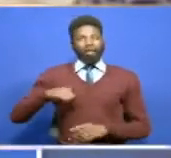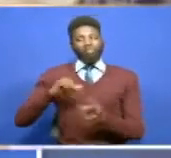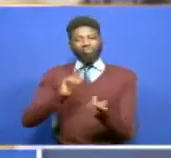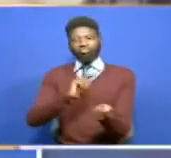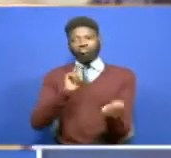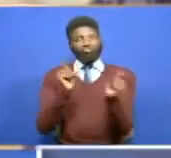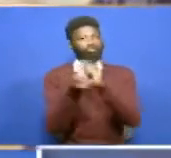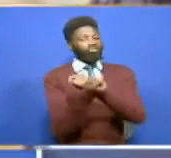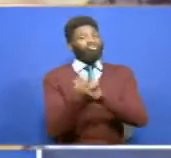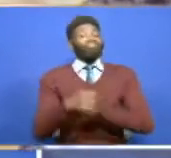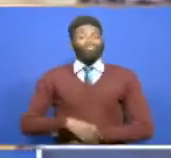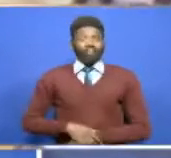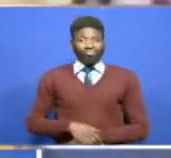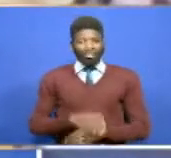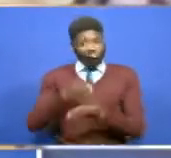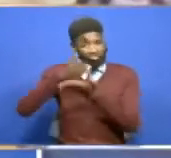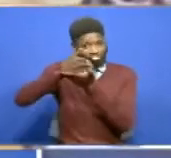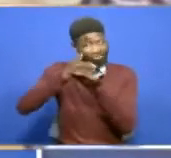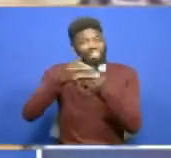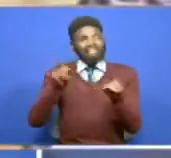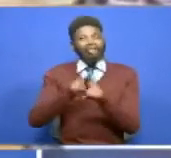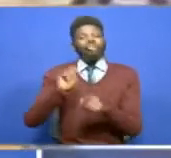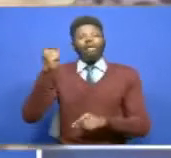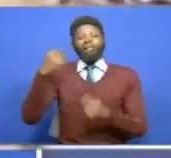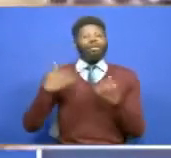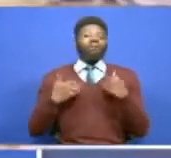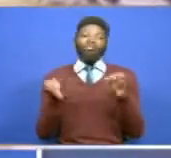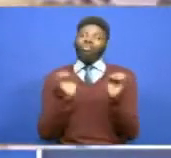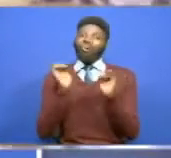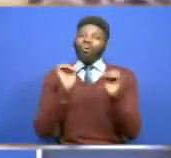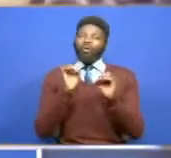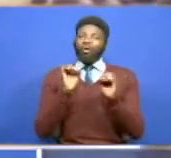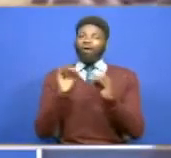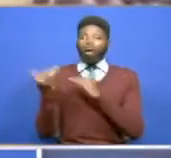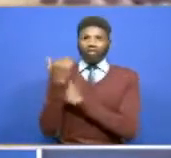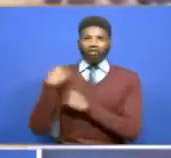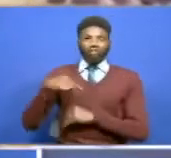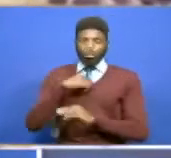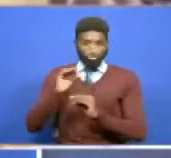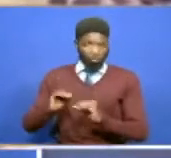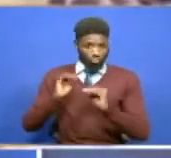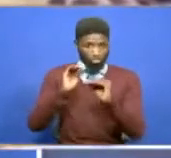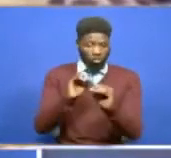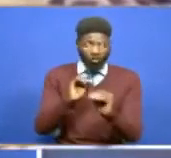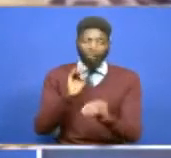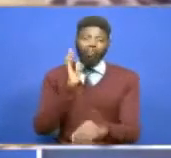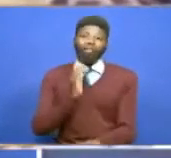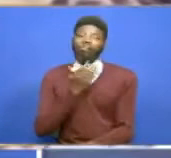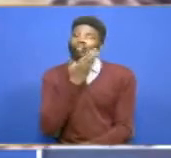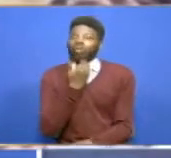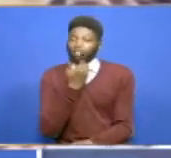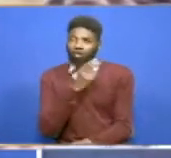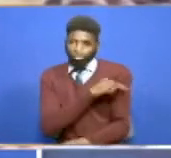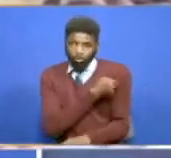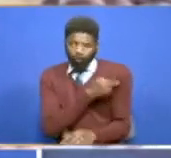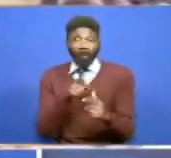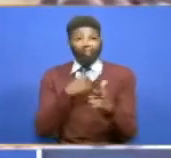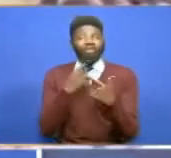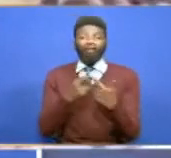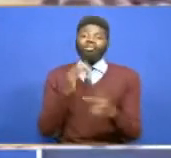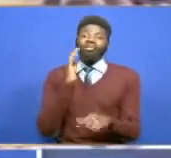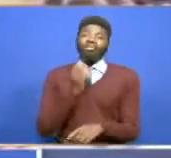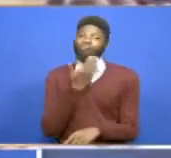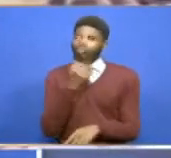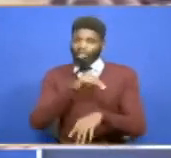And since the procedure is not available in Kenya, we are referred to Kenyatta, and now the Kenyatta National Hospital, which will refer us